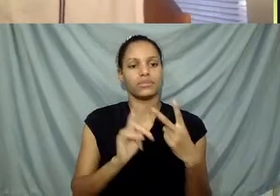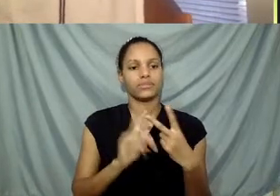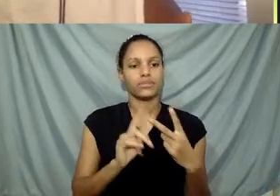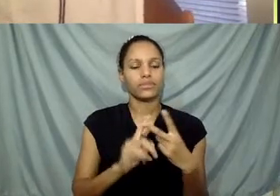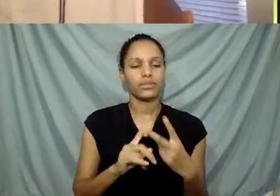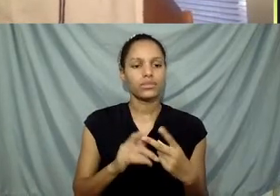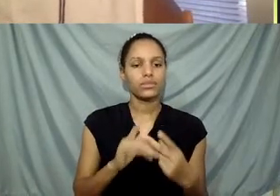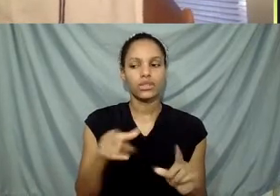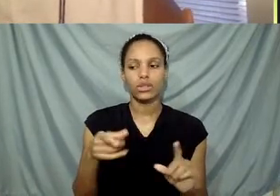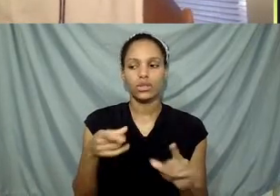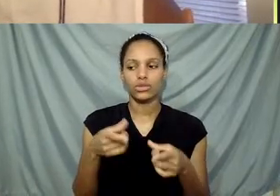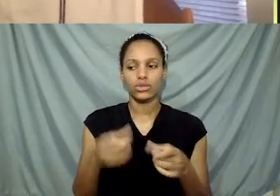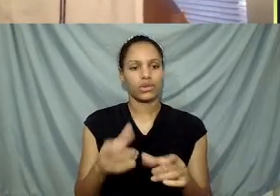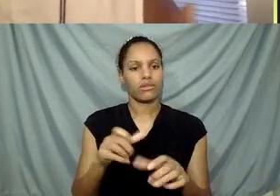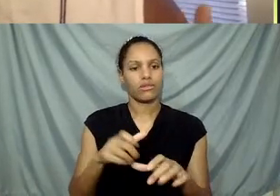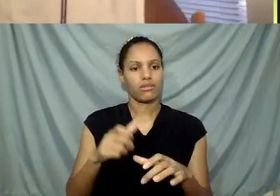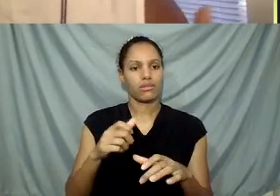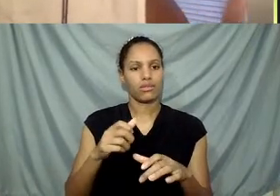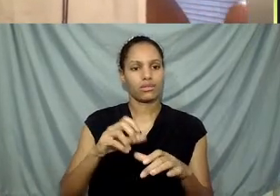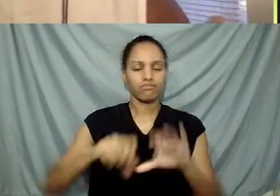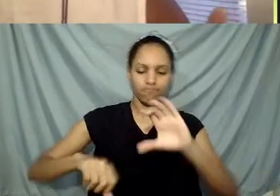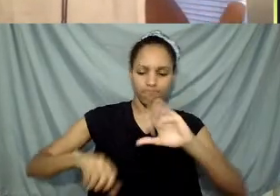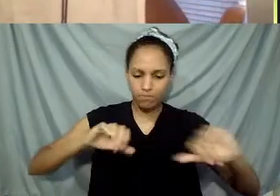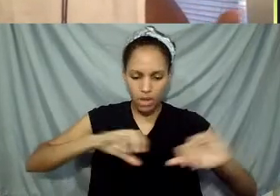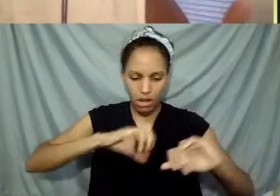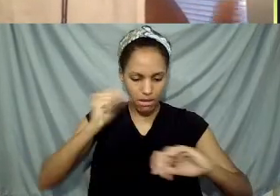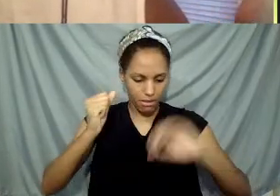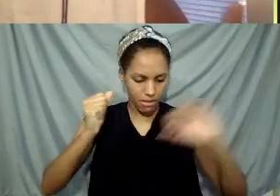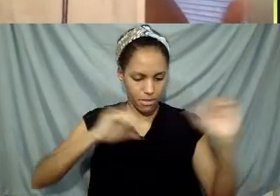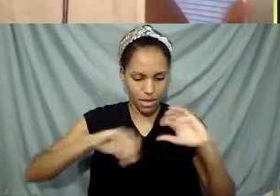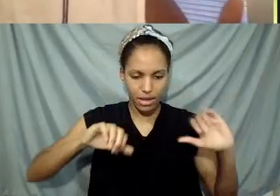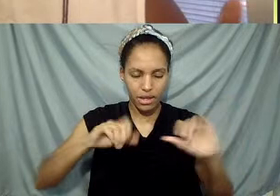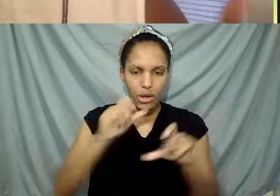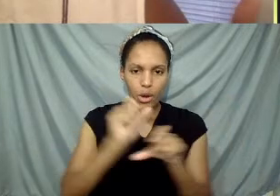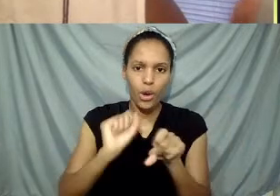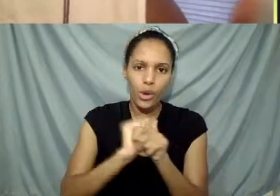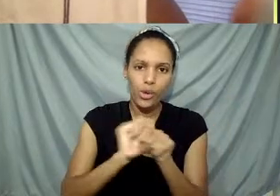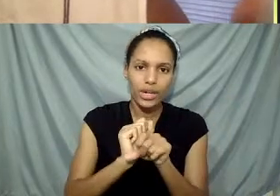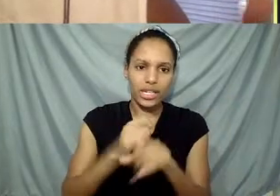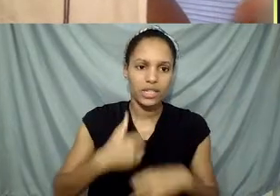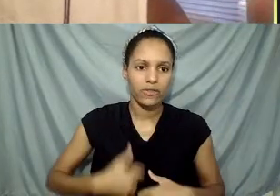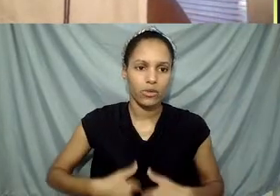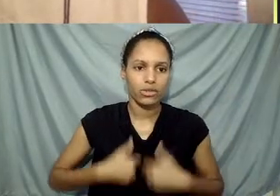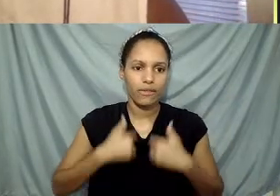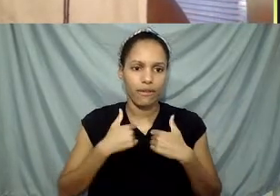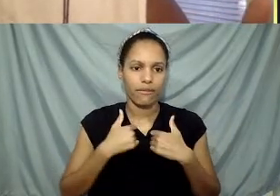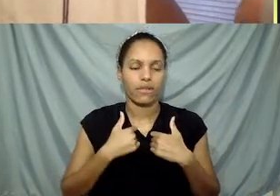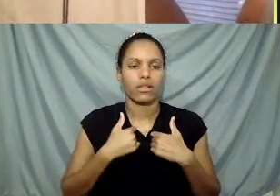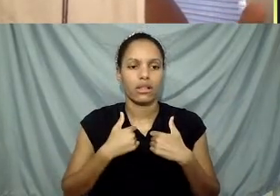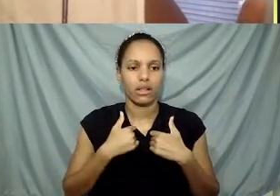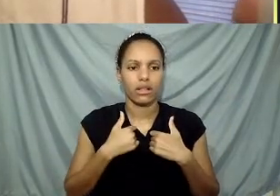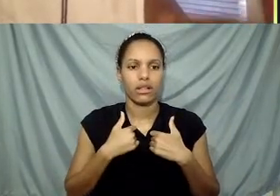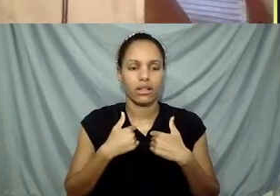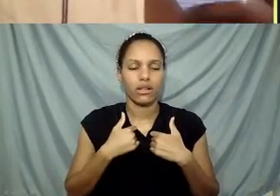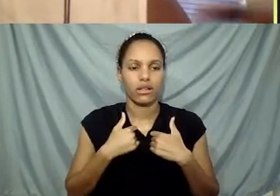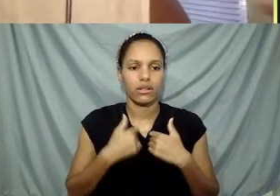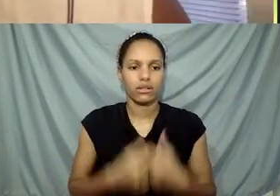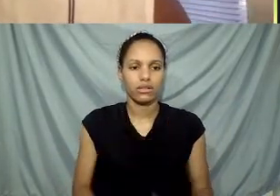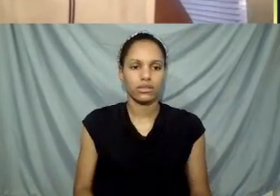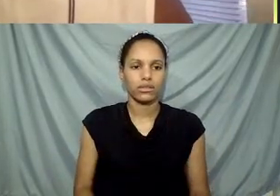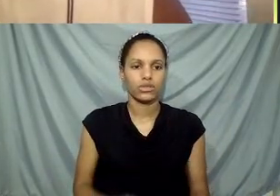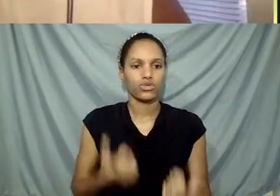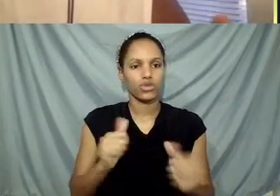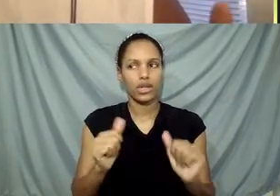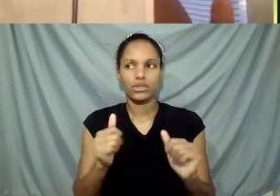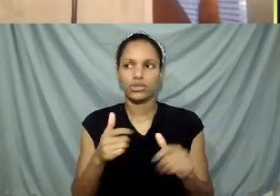we are working to survive and working to be connected to who we really are as we live in